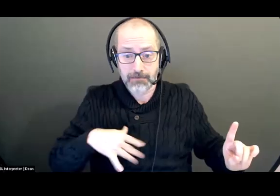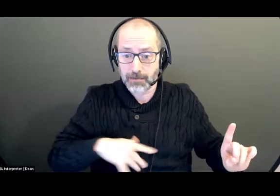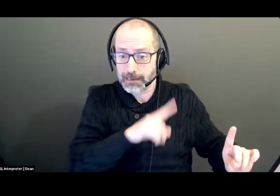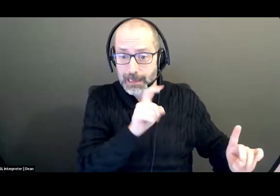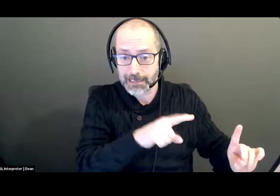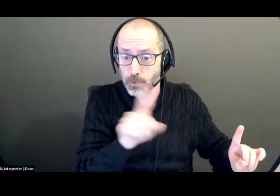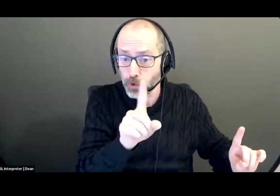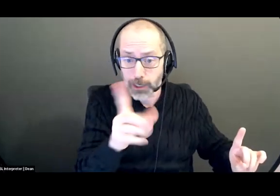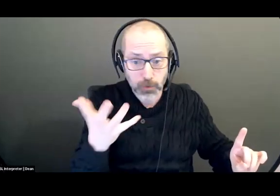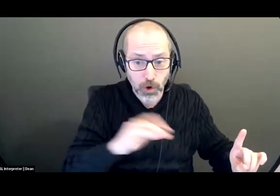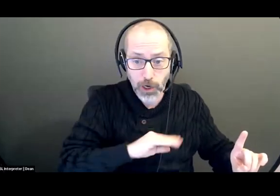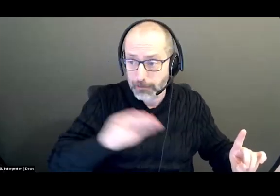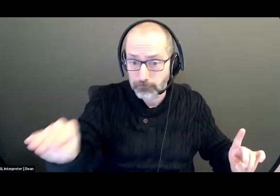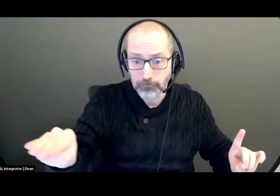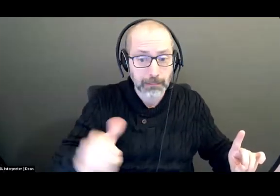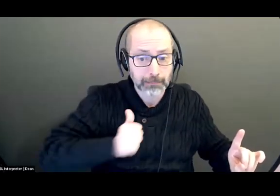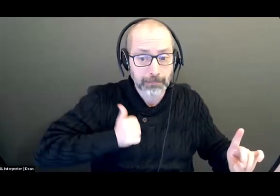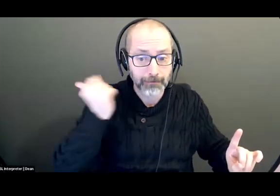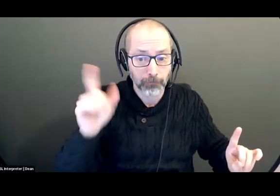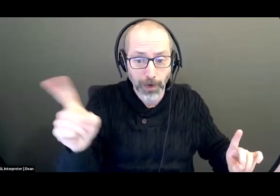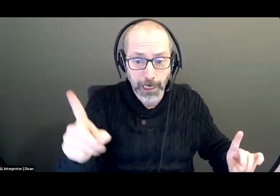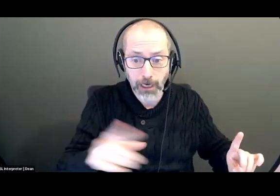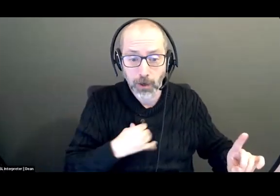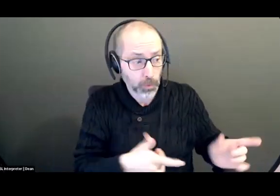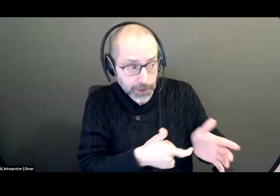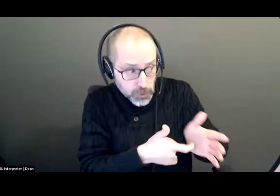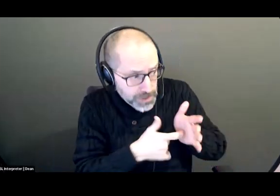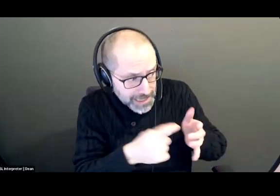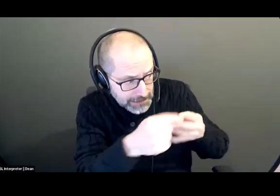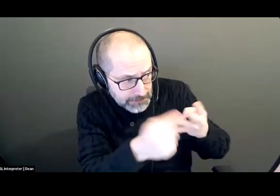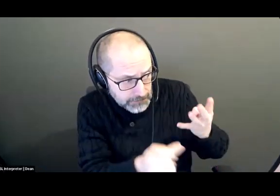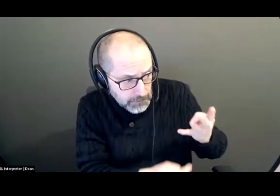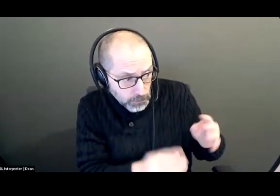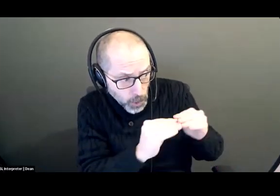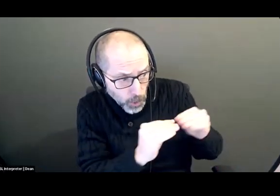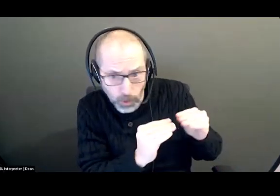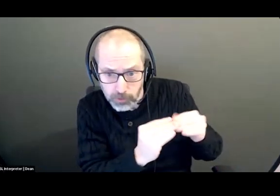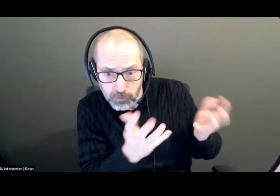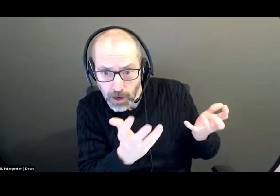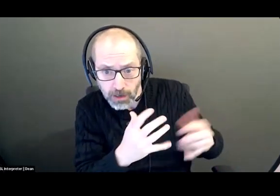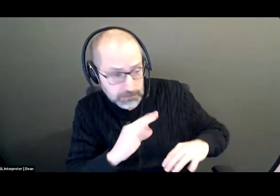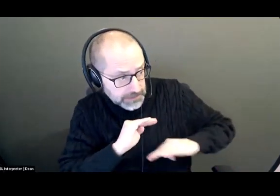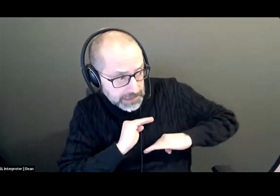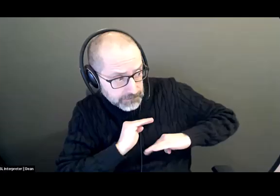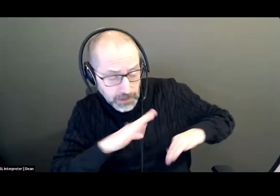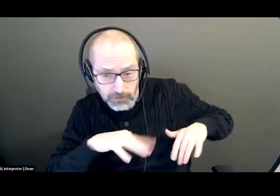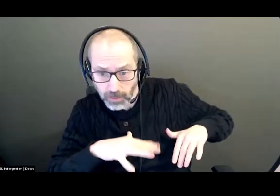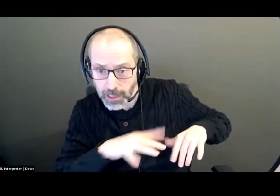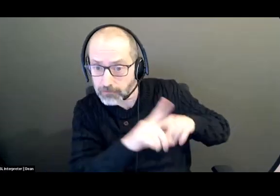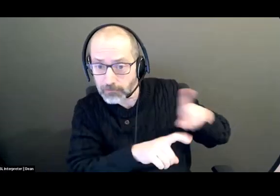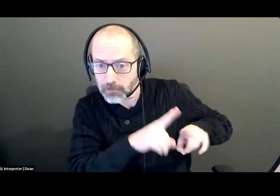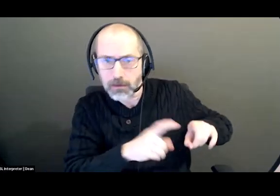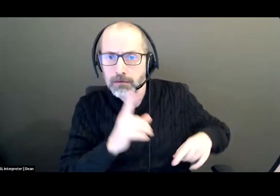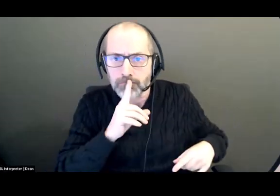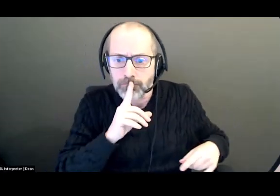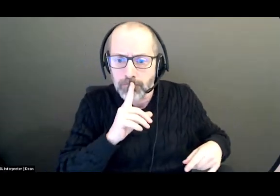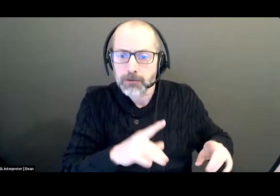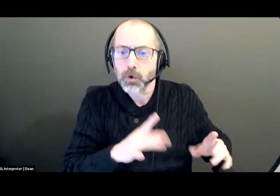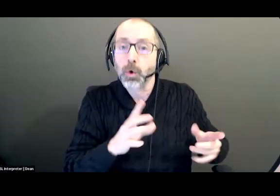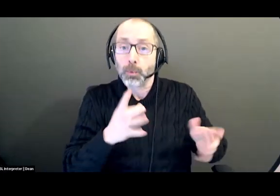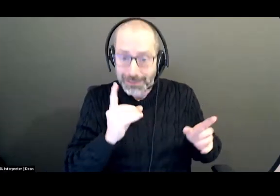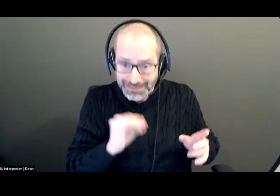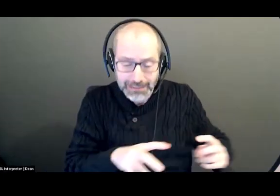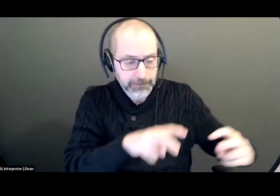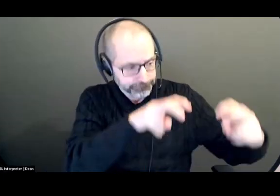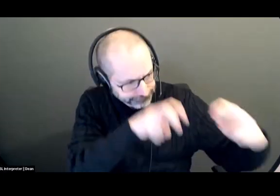needed. She wasn't asked where she wanted to land, where she wanted to live, what needs were not being met. And when we started